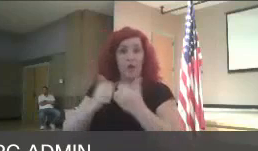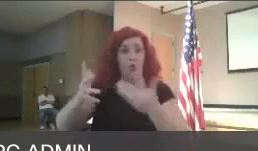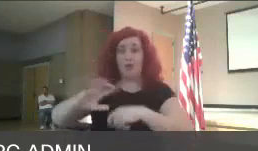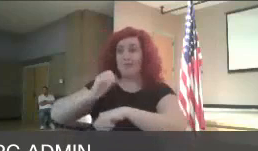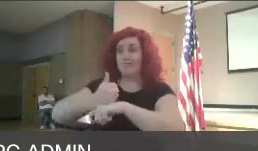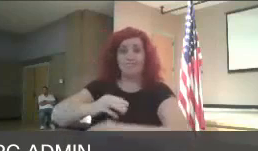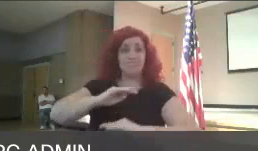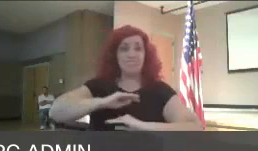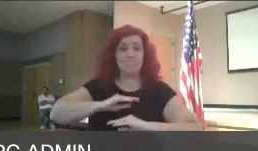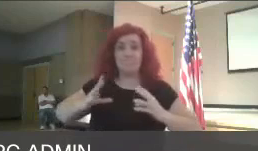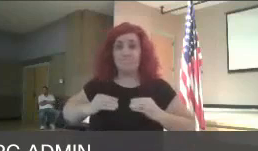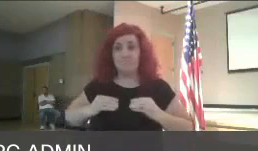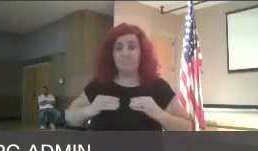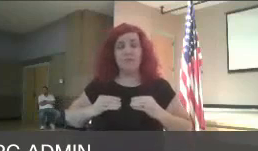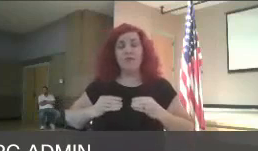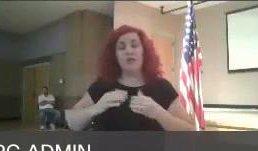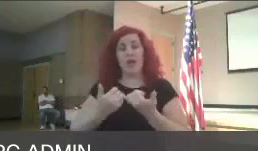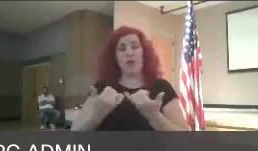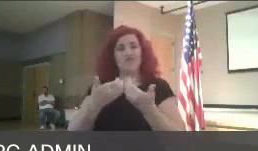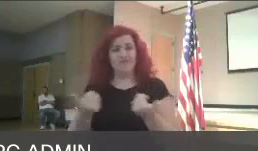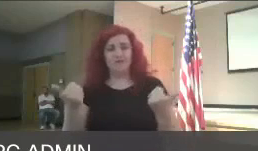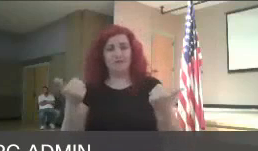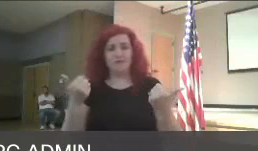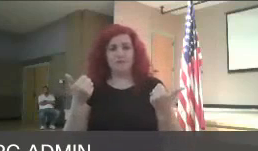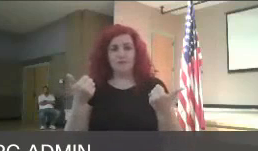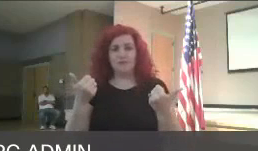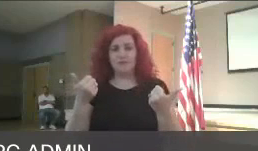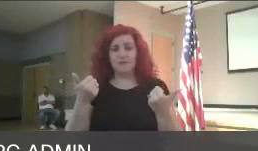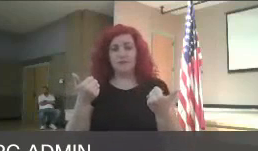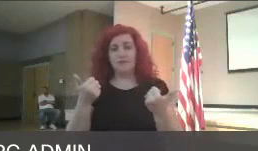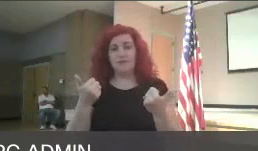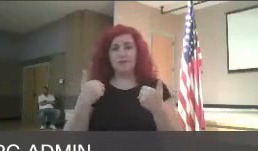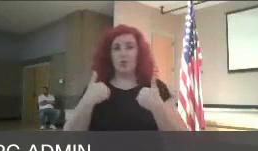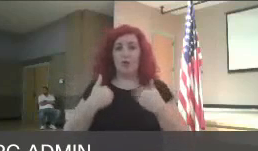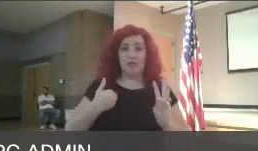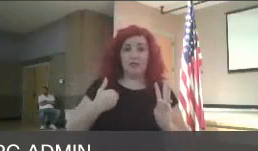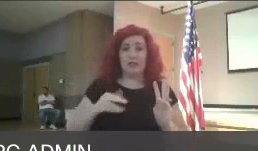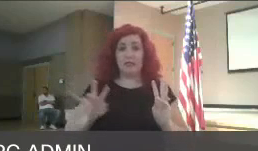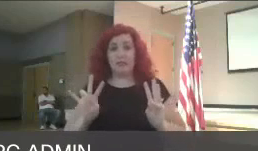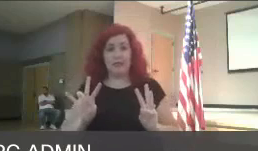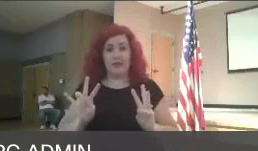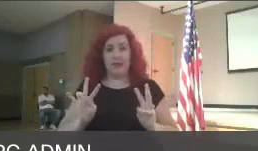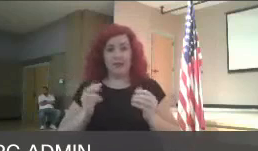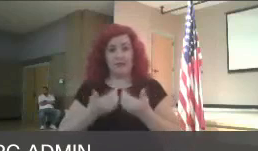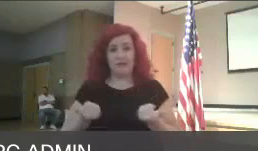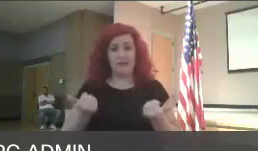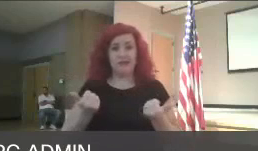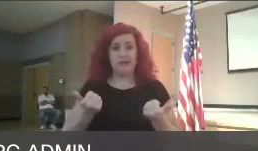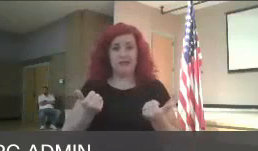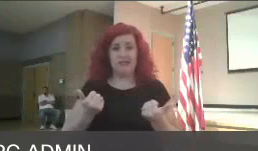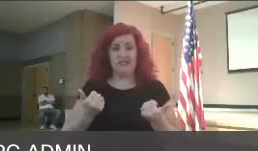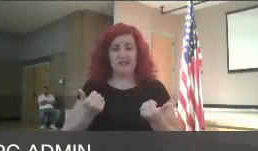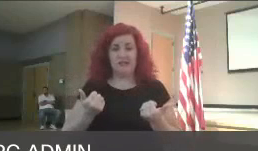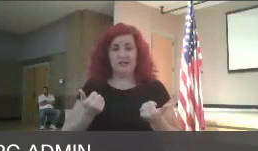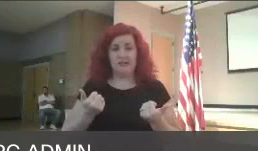acceptable. Now to divide the nation, but to have 6 and 7 being divided, that is